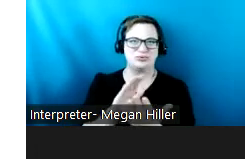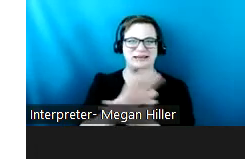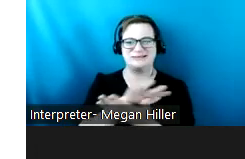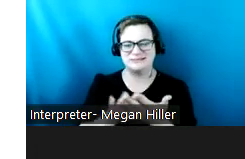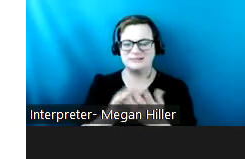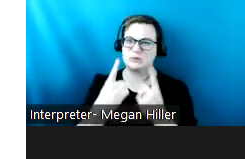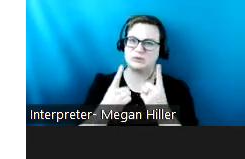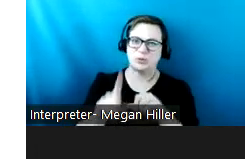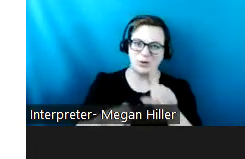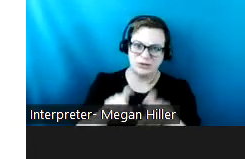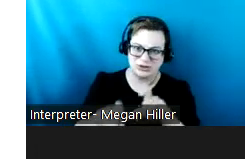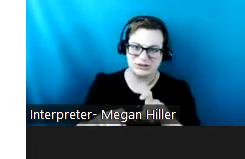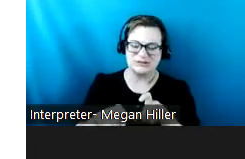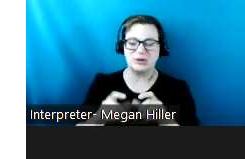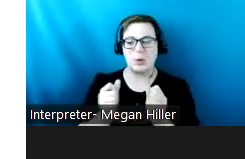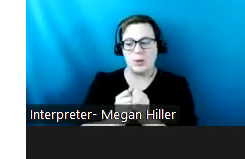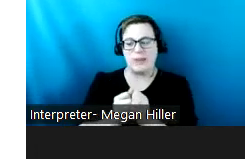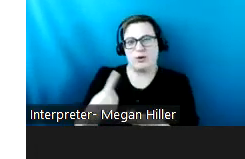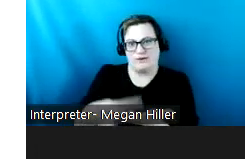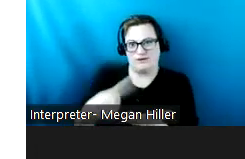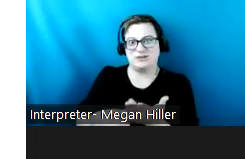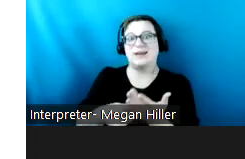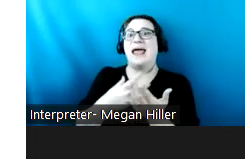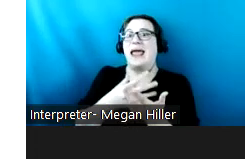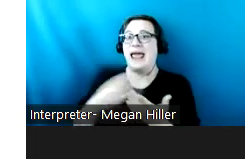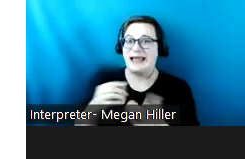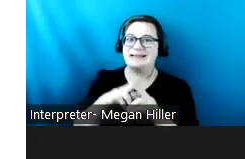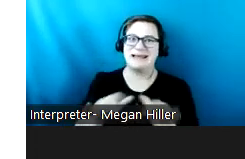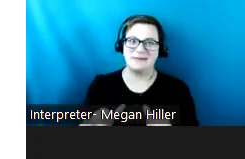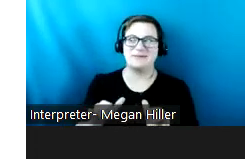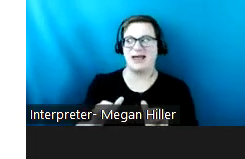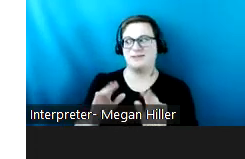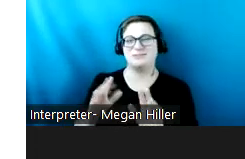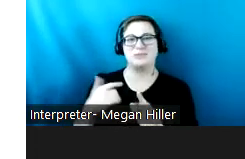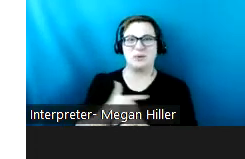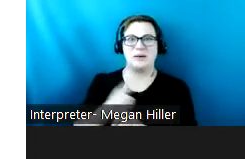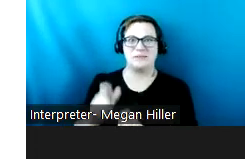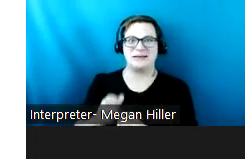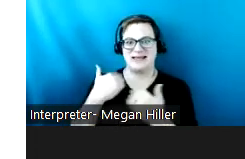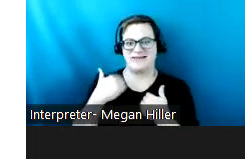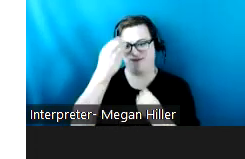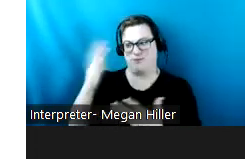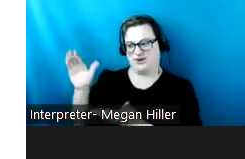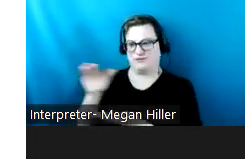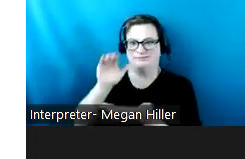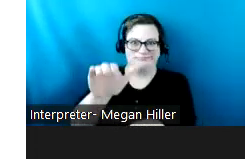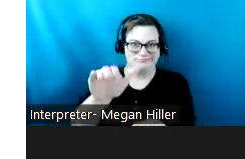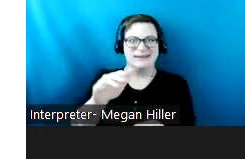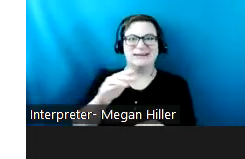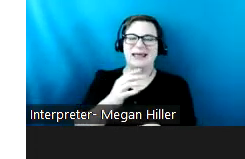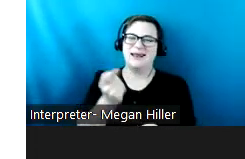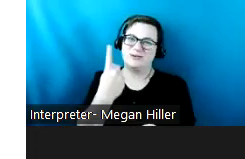and conversations while still ensuring that they're receiving this information with that knowledge that not